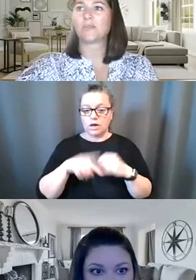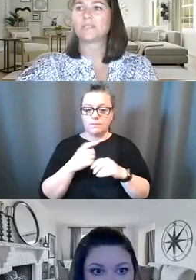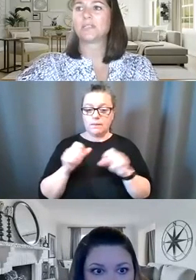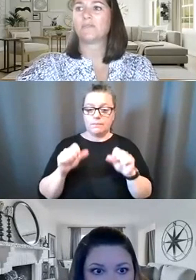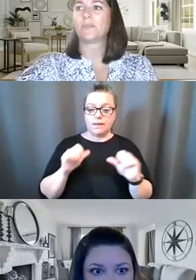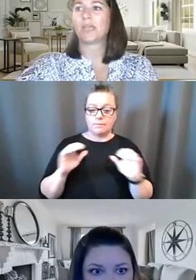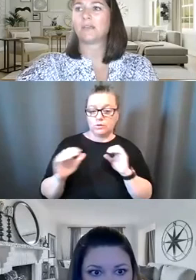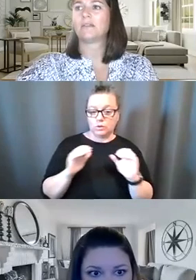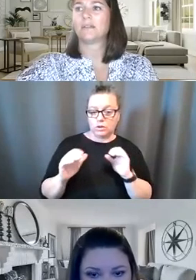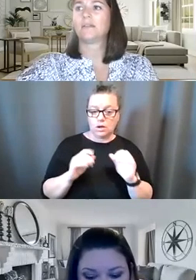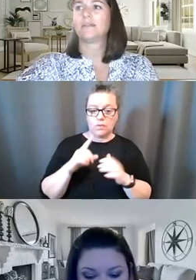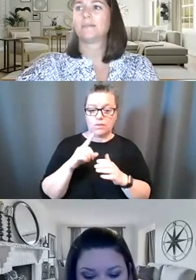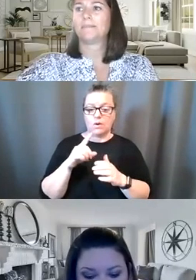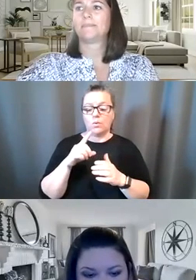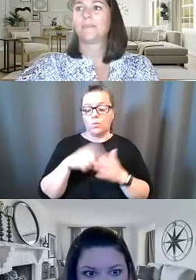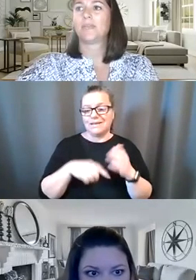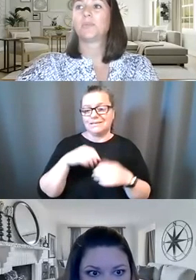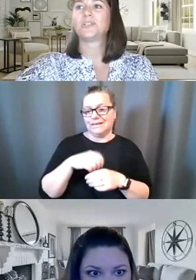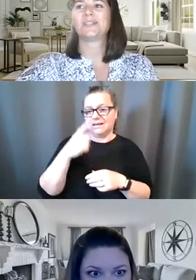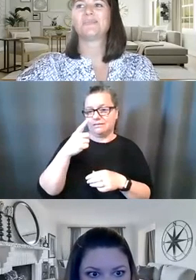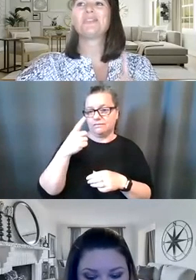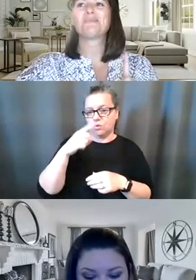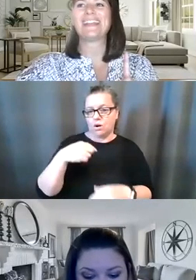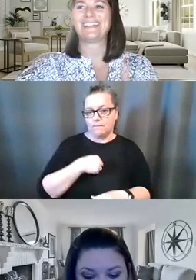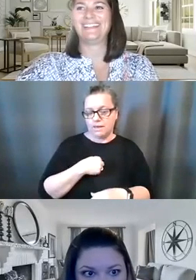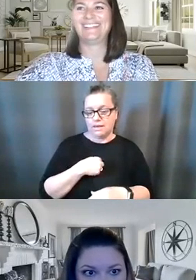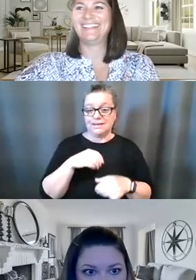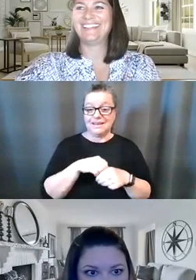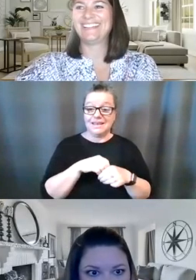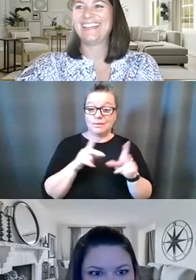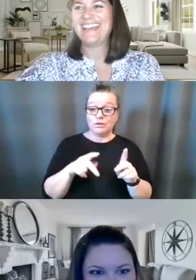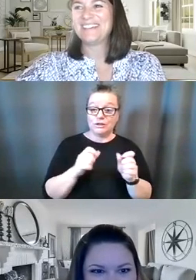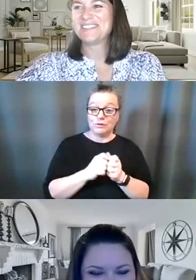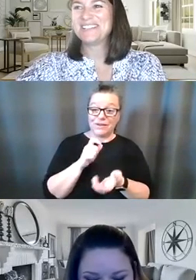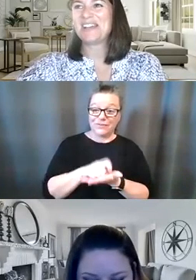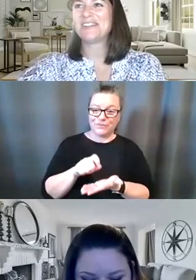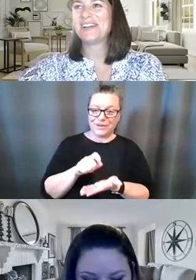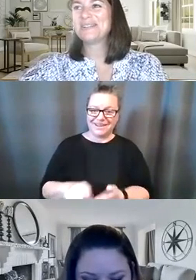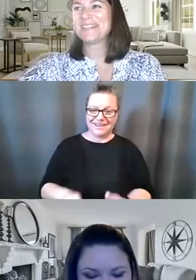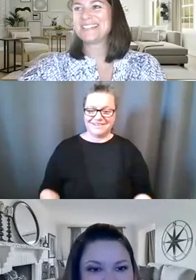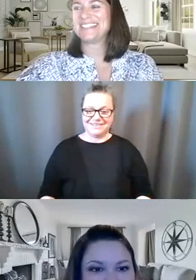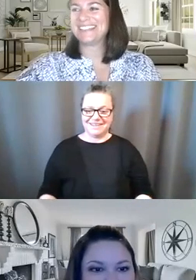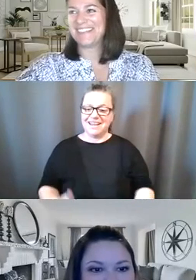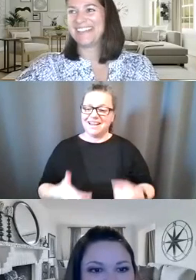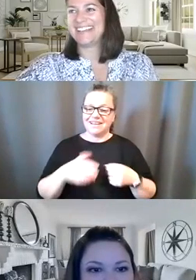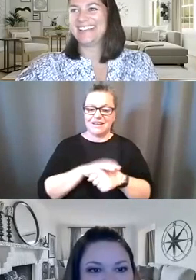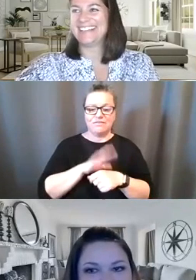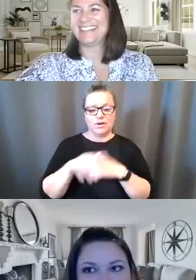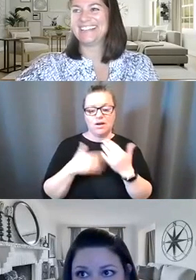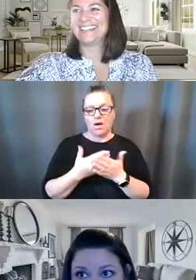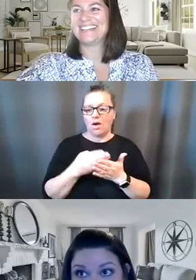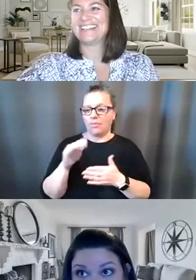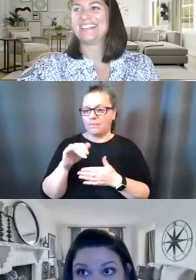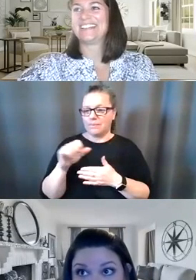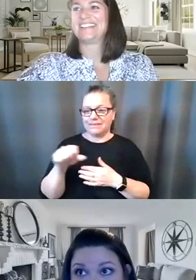communicate the what's in it for me. In person with writing, covering all our bases. I love it.